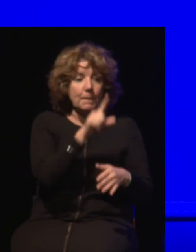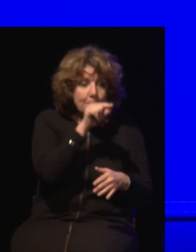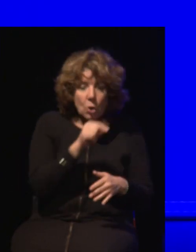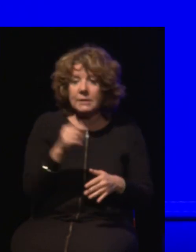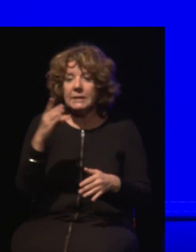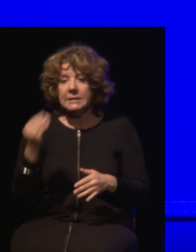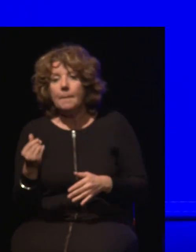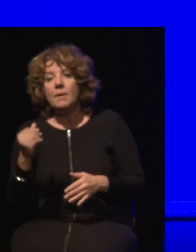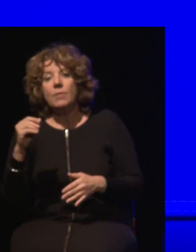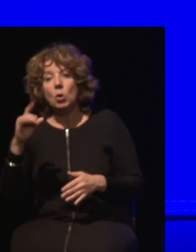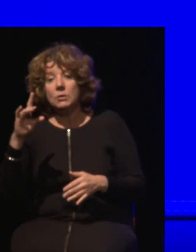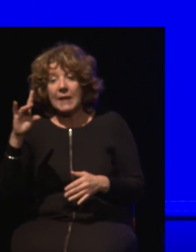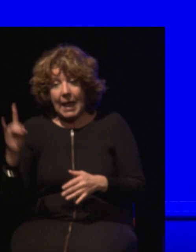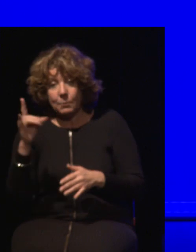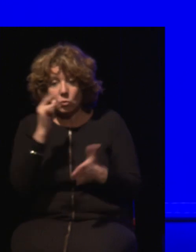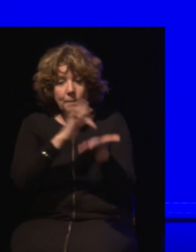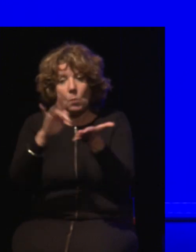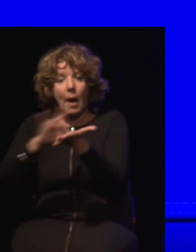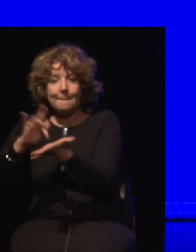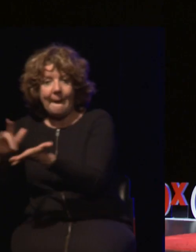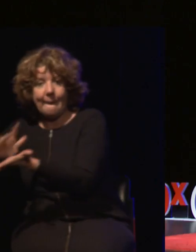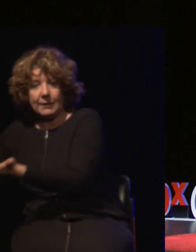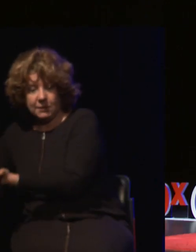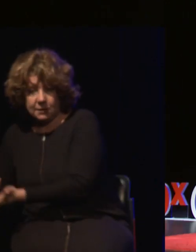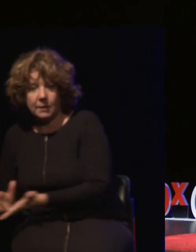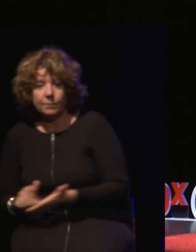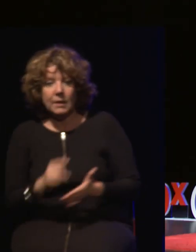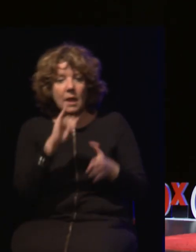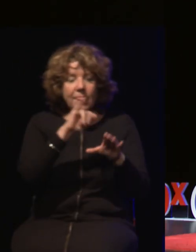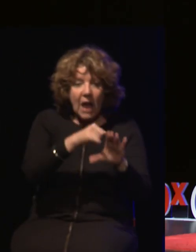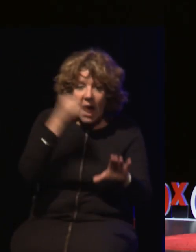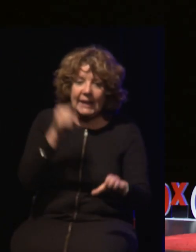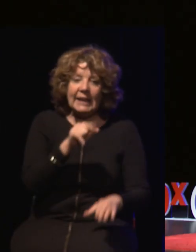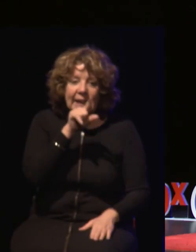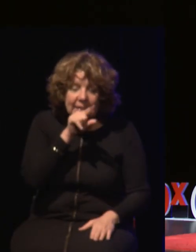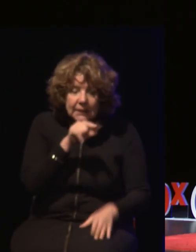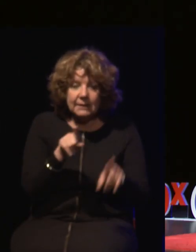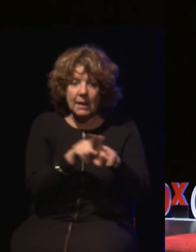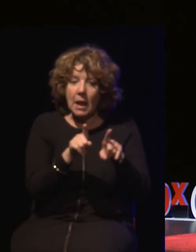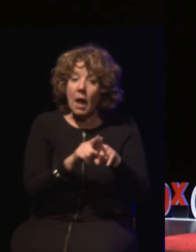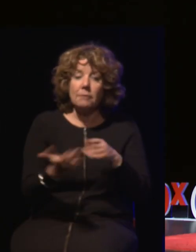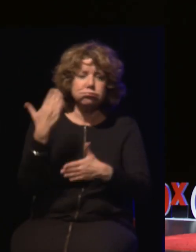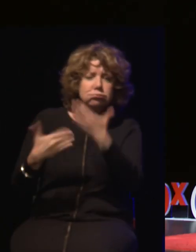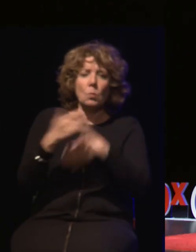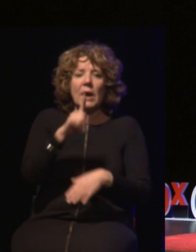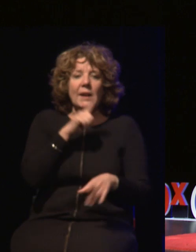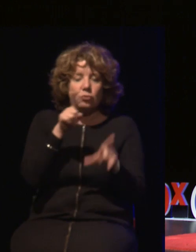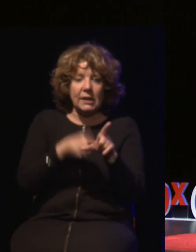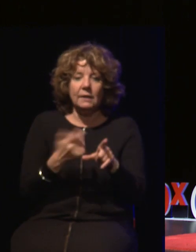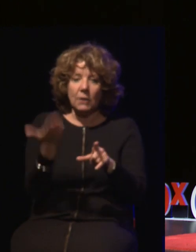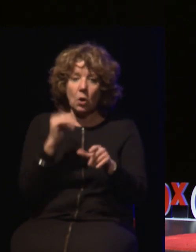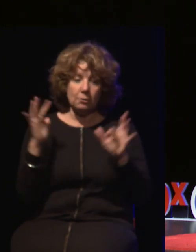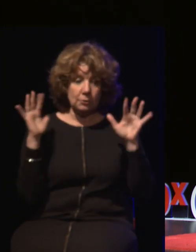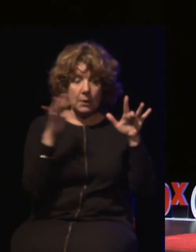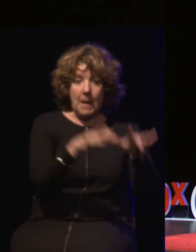This is a regent honeyeater. I could tell you about the large flocks that early settlers encountered over 100 years ago, of the